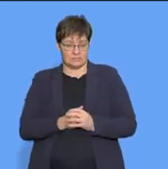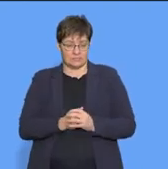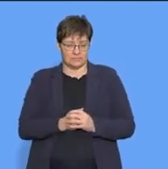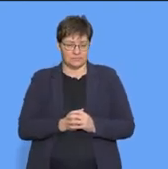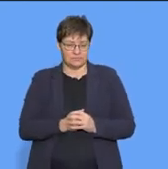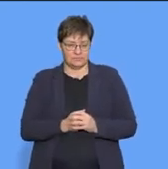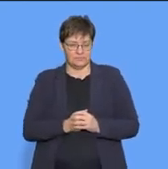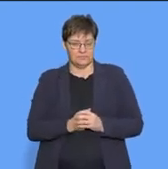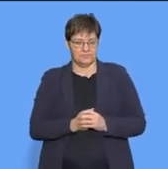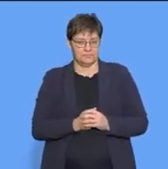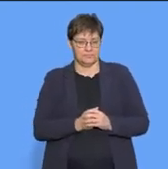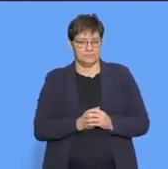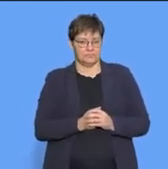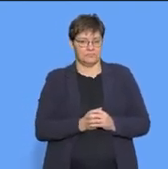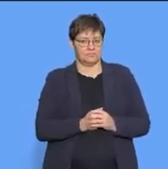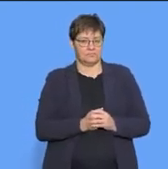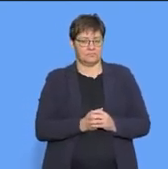units.